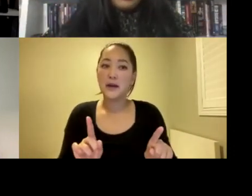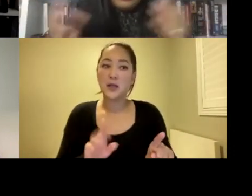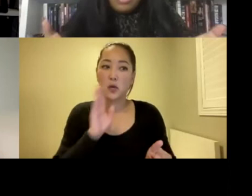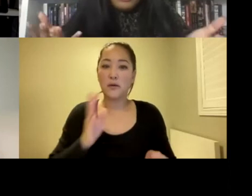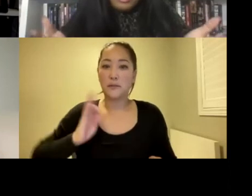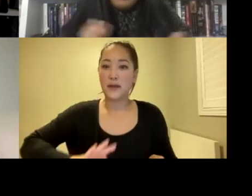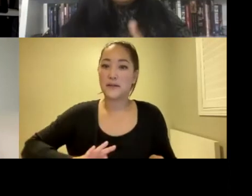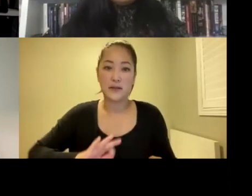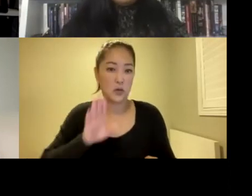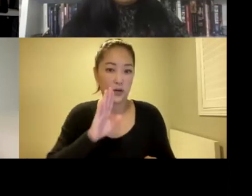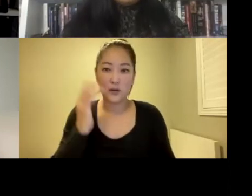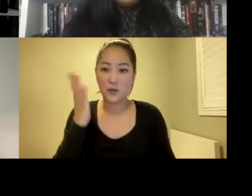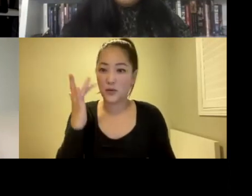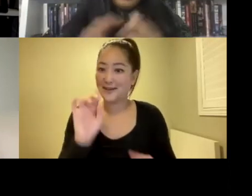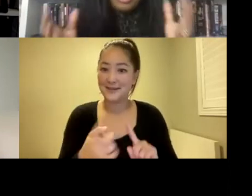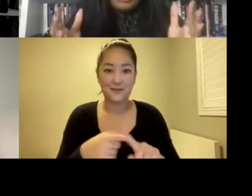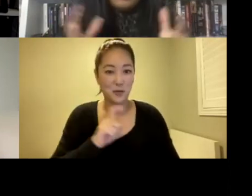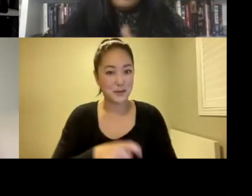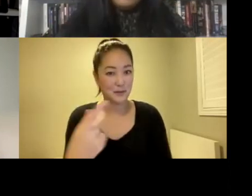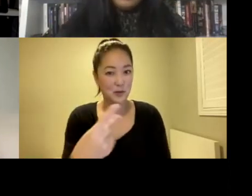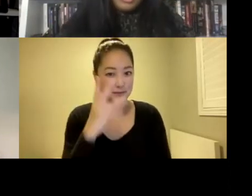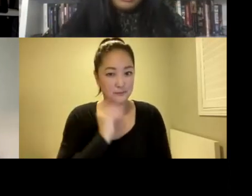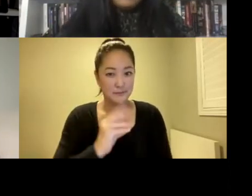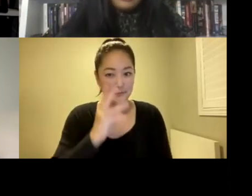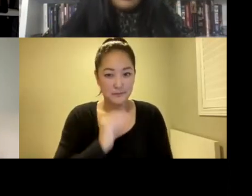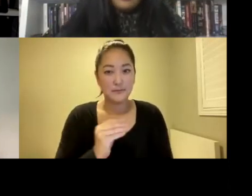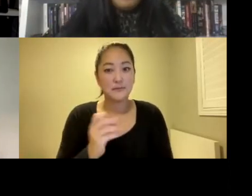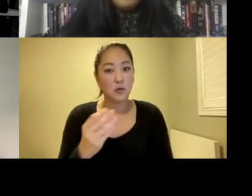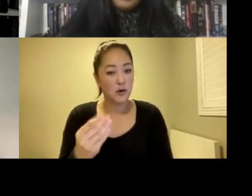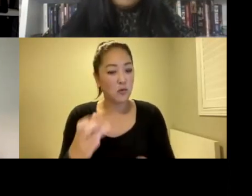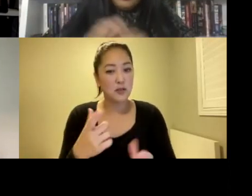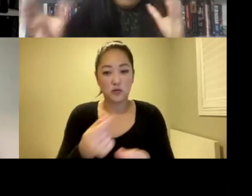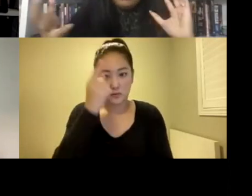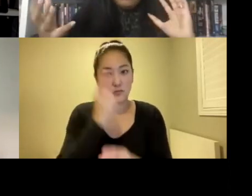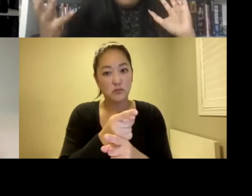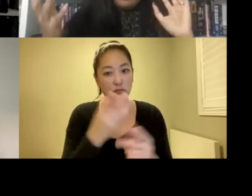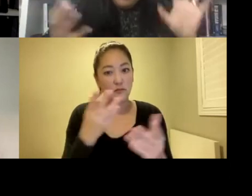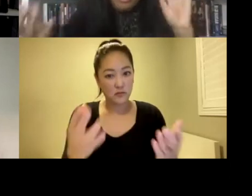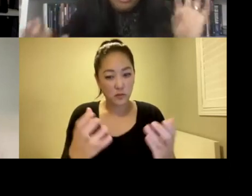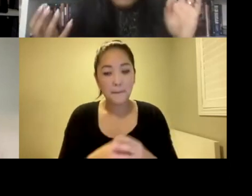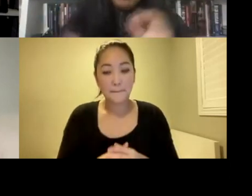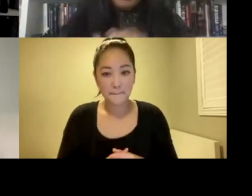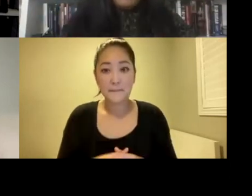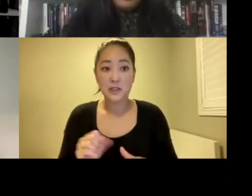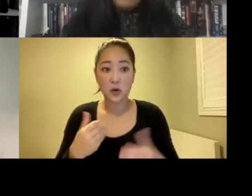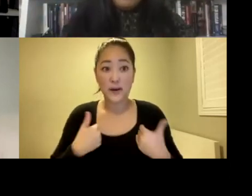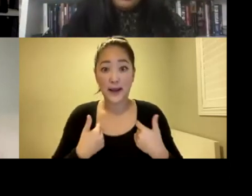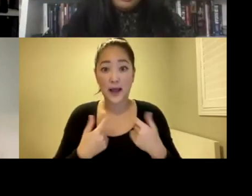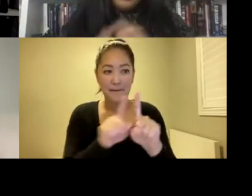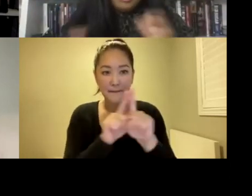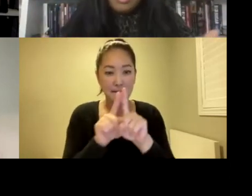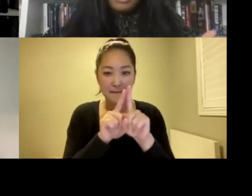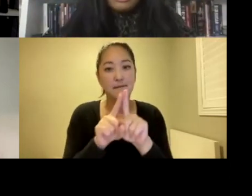because this is the first time we're doing this, and so we really want to do it justice. And so like having that mentorship